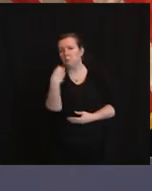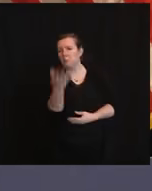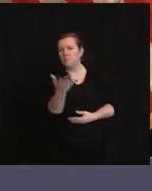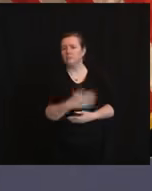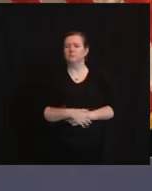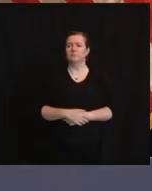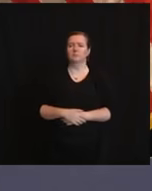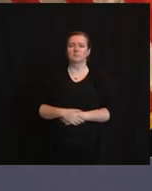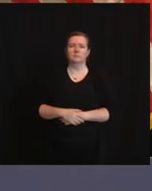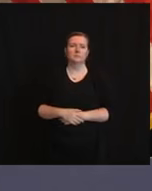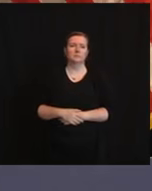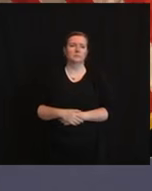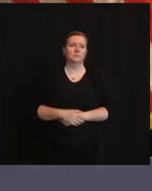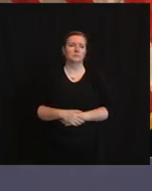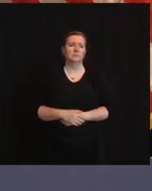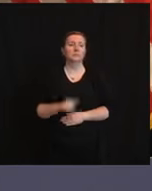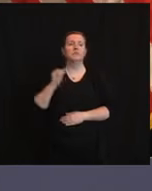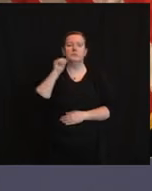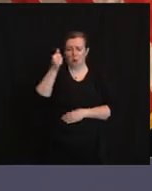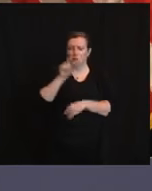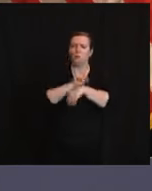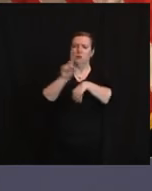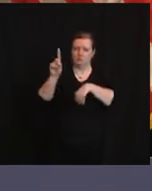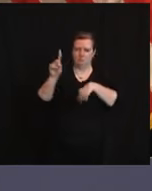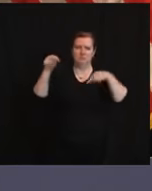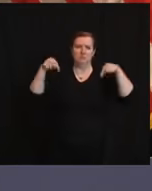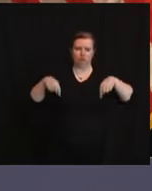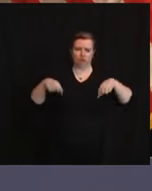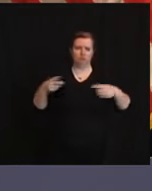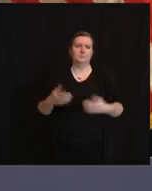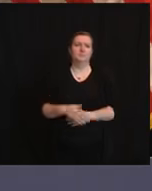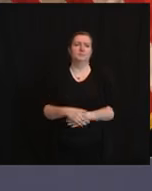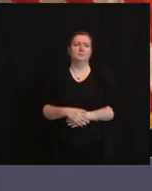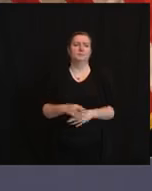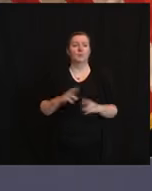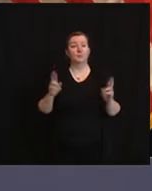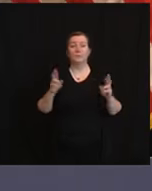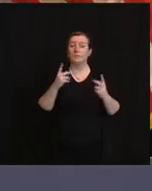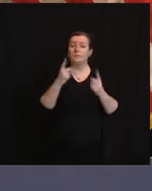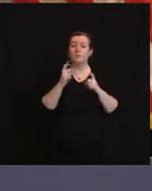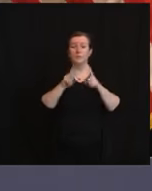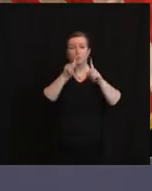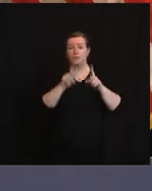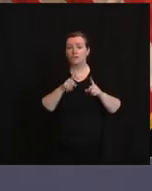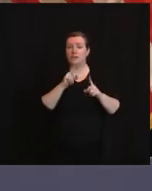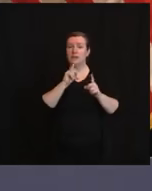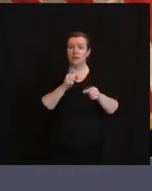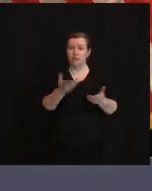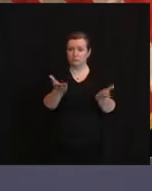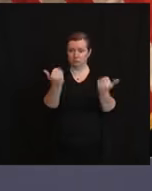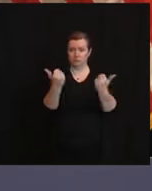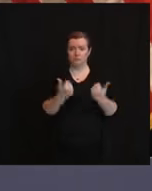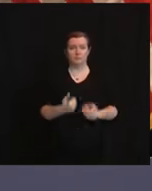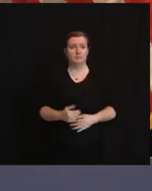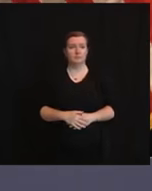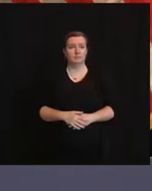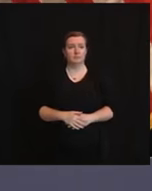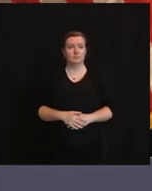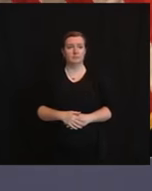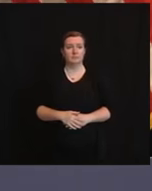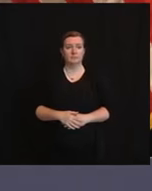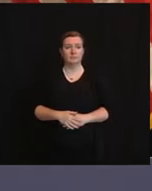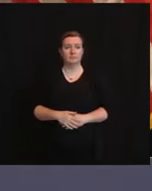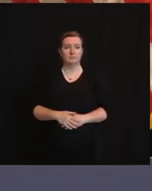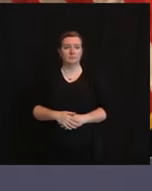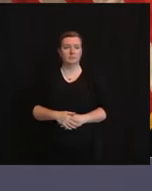otherwise, 1 p.m. tomorrow, right? Okay, thank you. Dave, good afternoon. Hi, Governor. I should say I'm also joined by